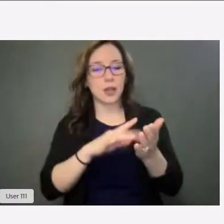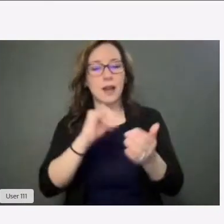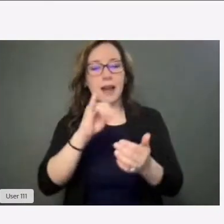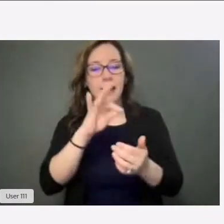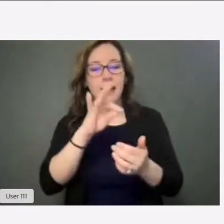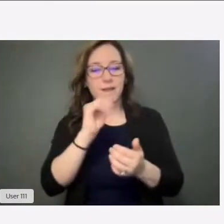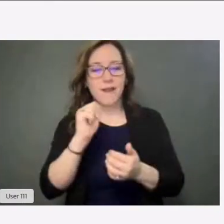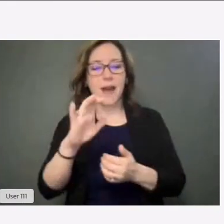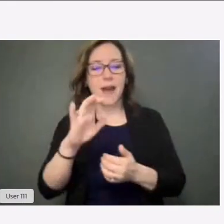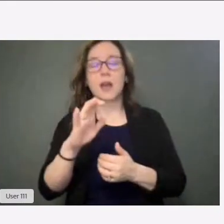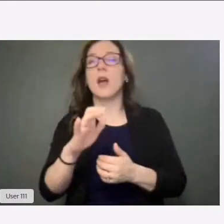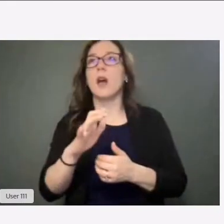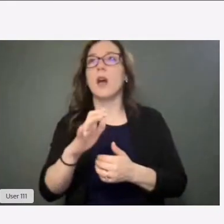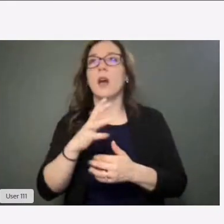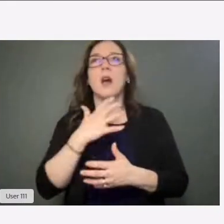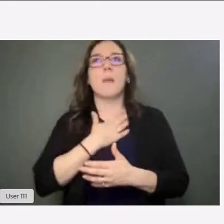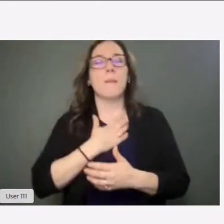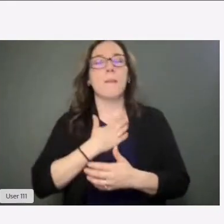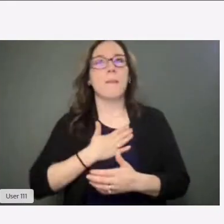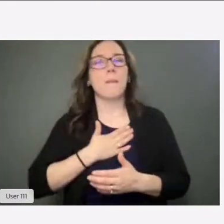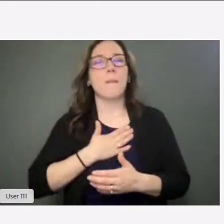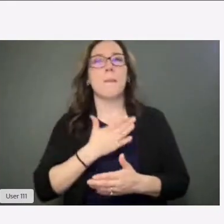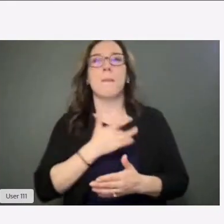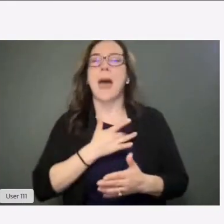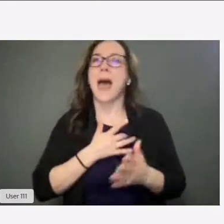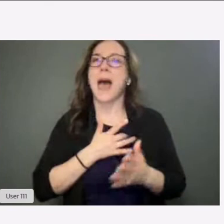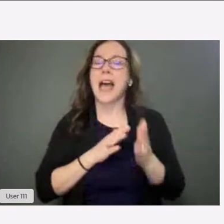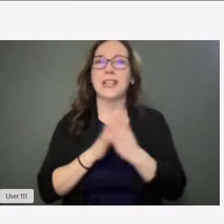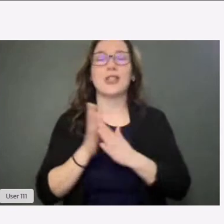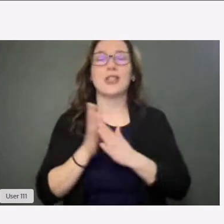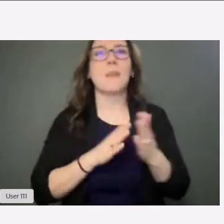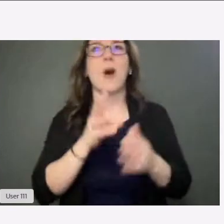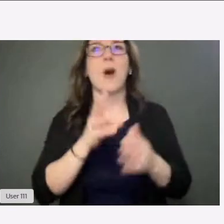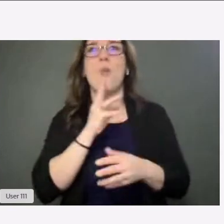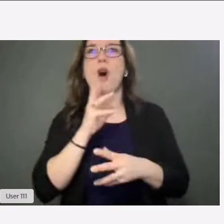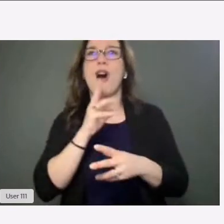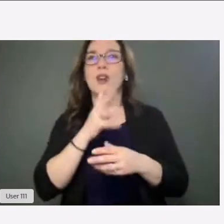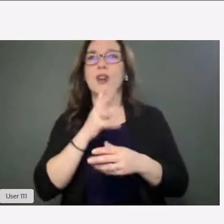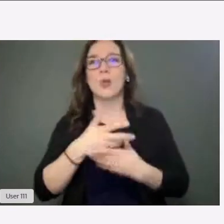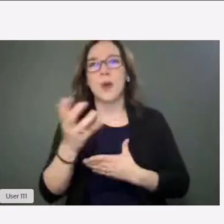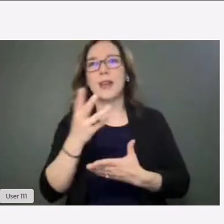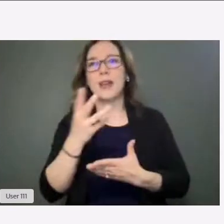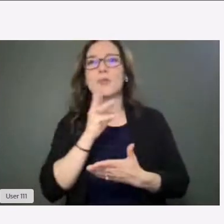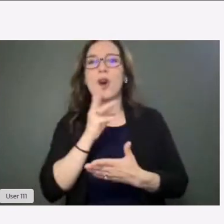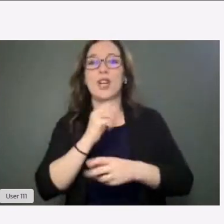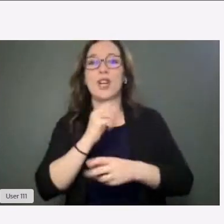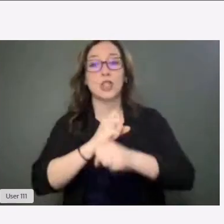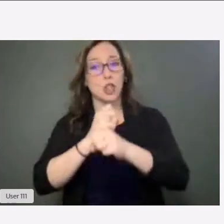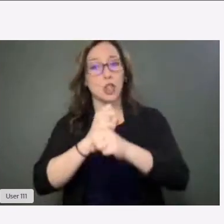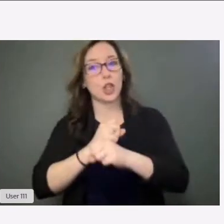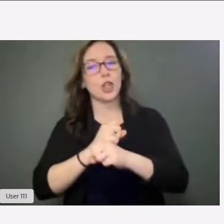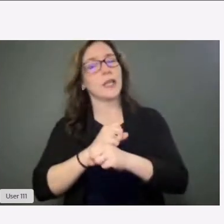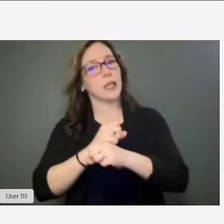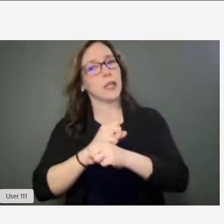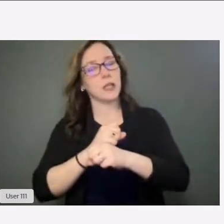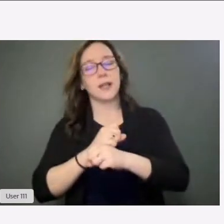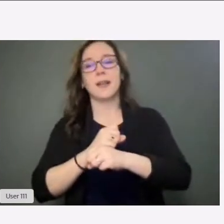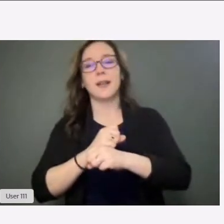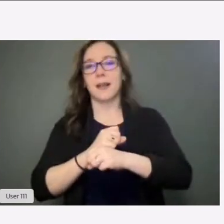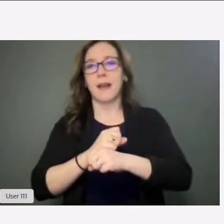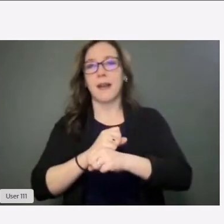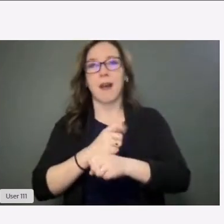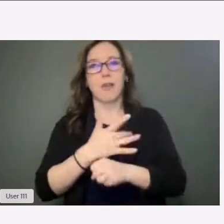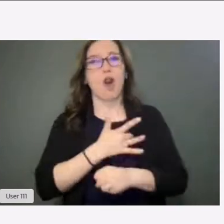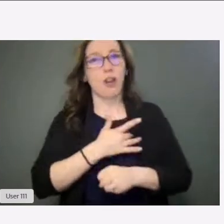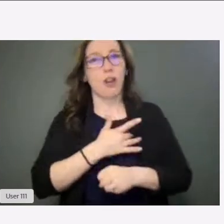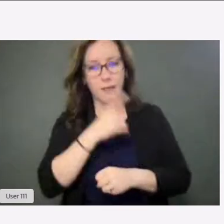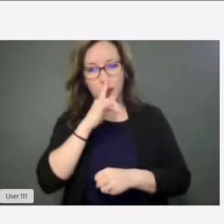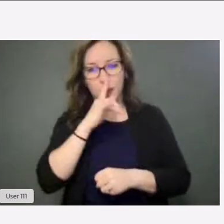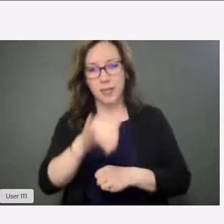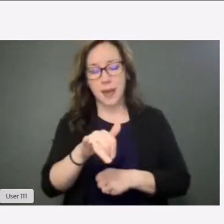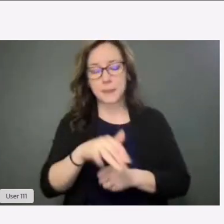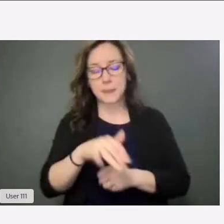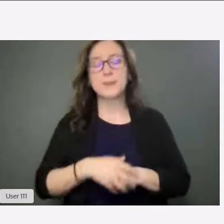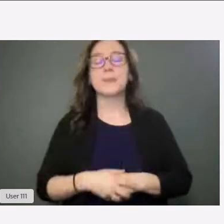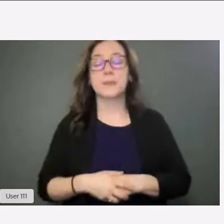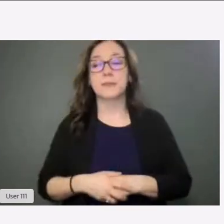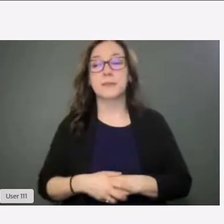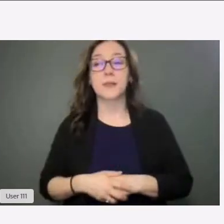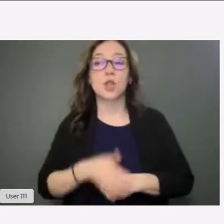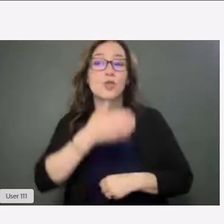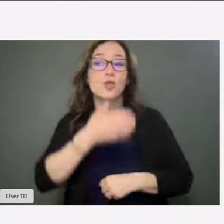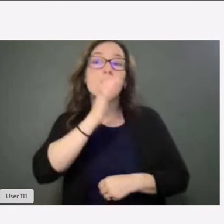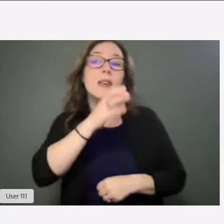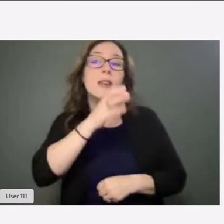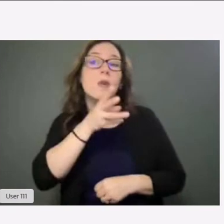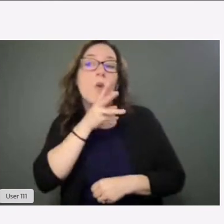about drinking water and wastewater security. But Ginny, again, going back to this note, you're a drinking water